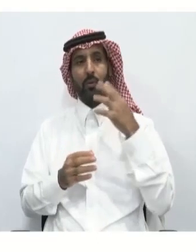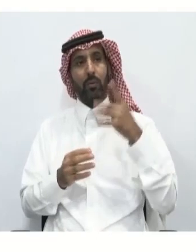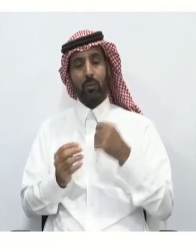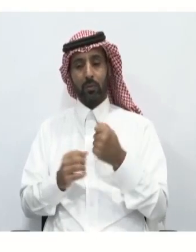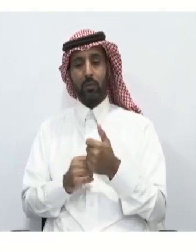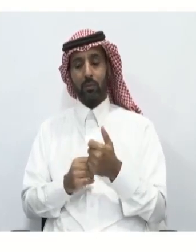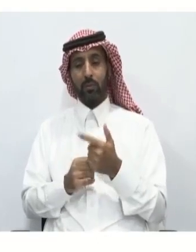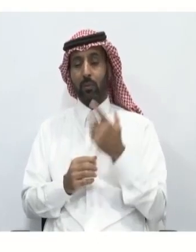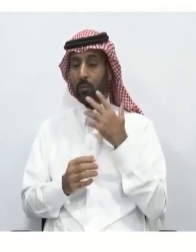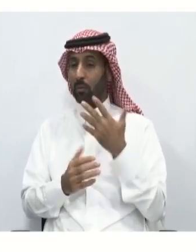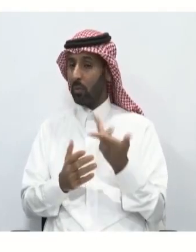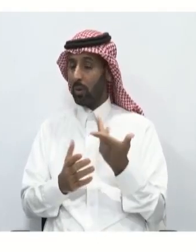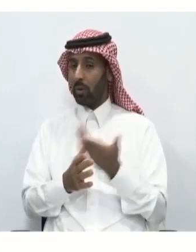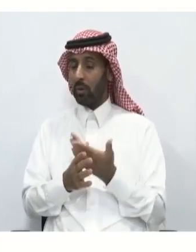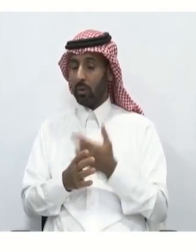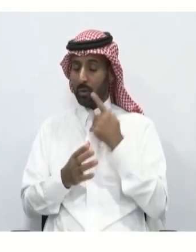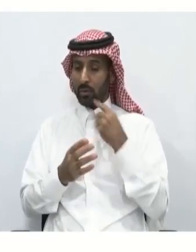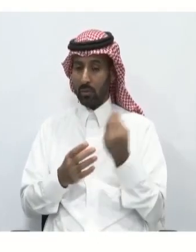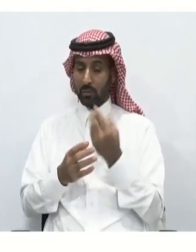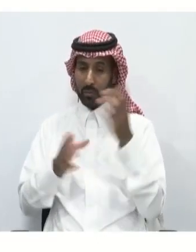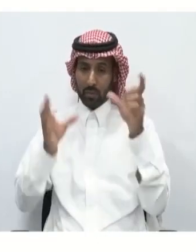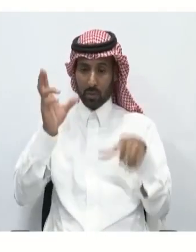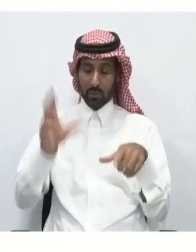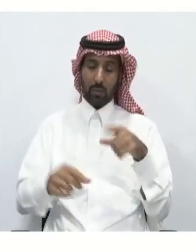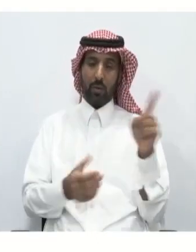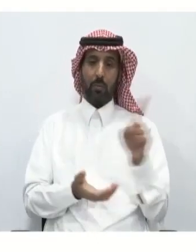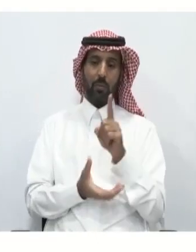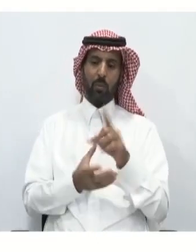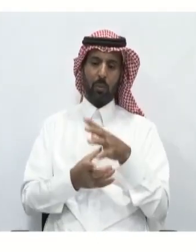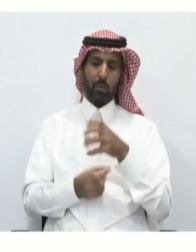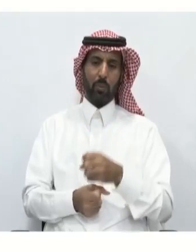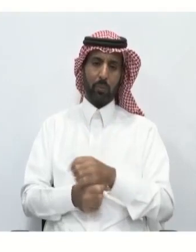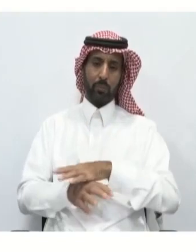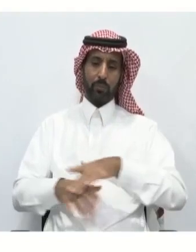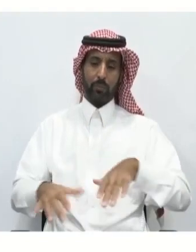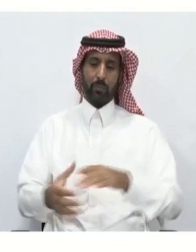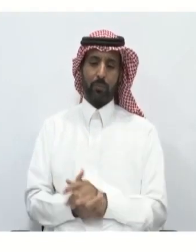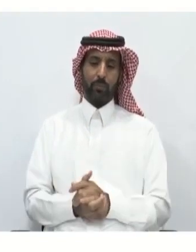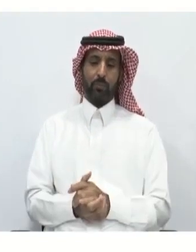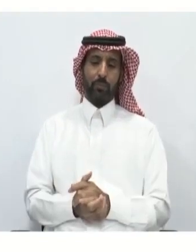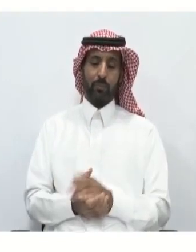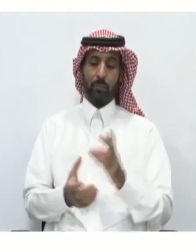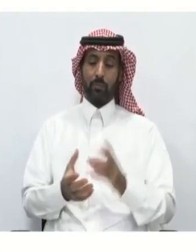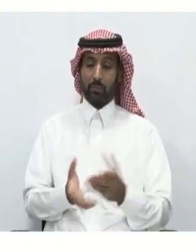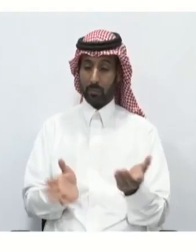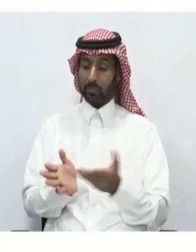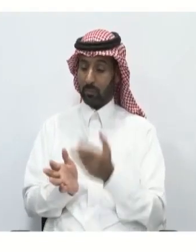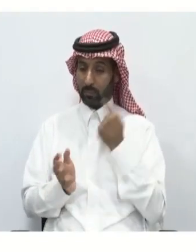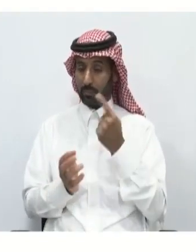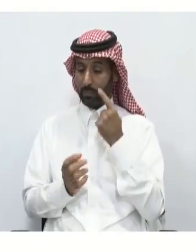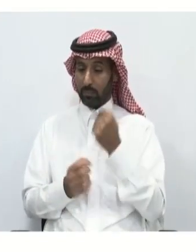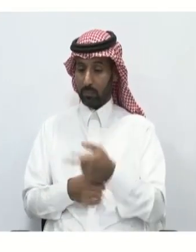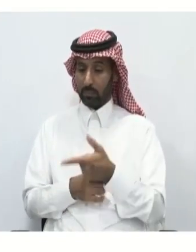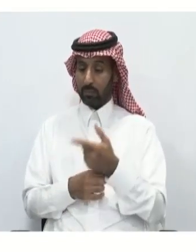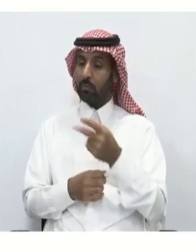expensive because, unfortunately, ecotourism costs more to sustain than a typical resort. Guests will find that they are